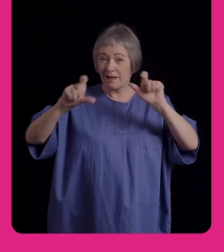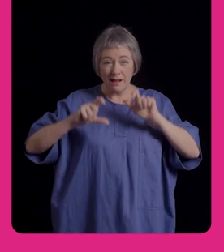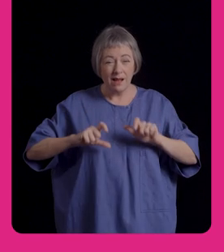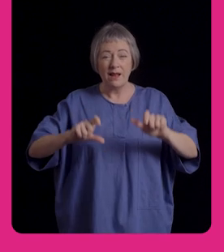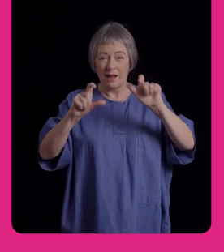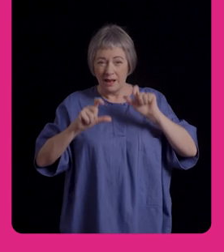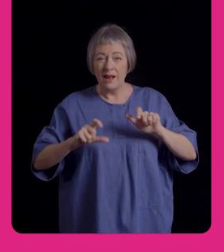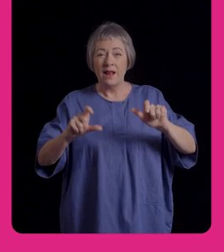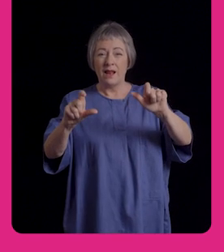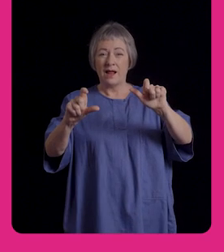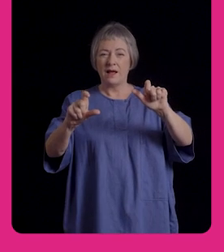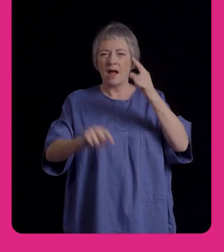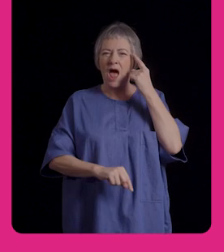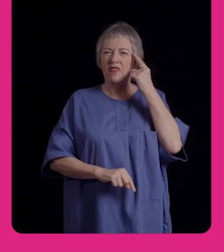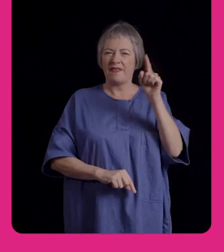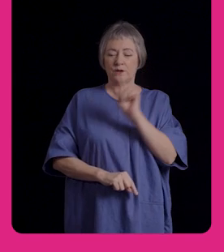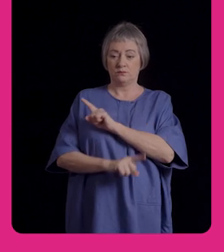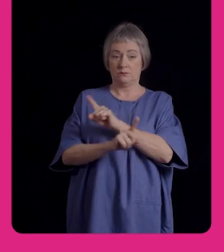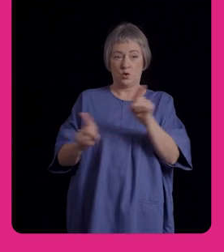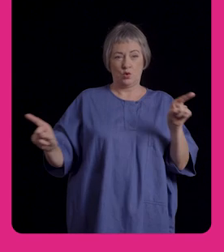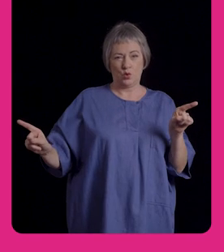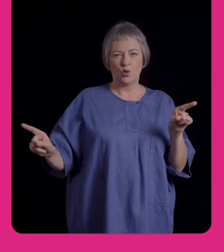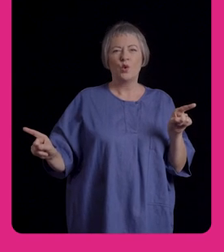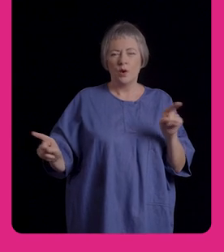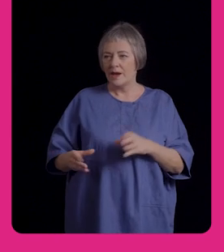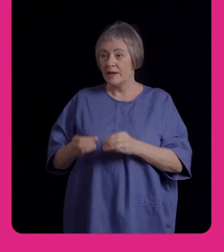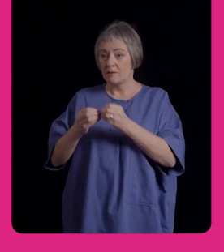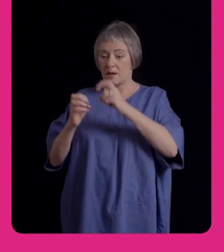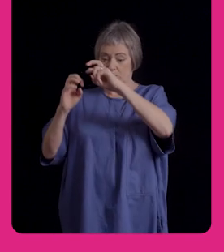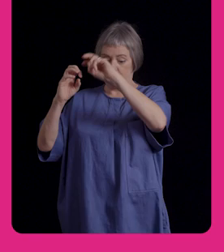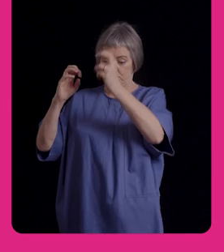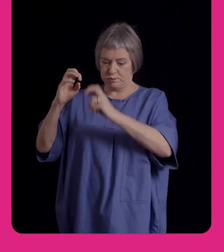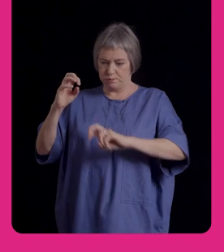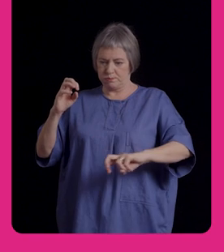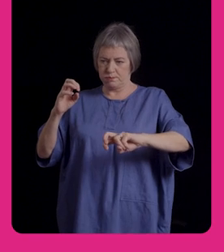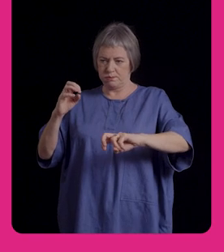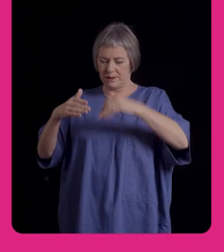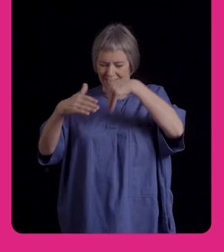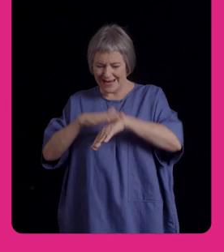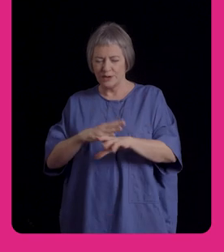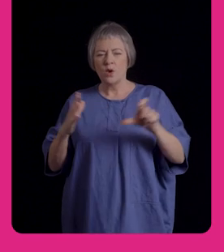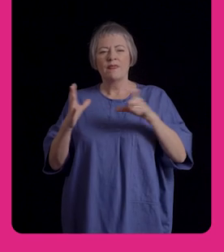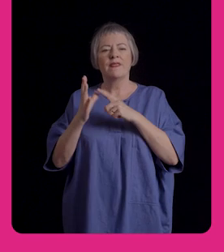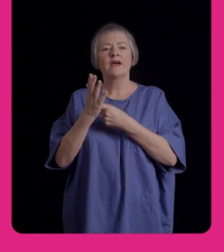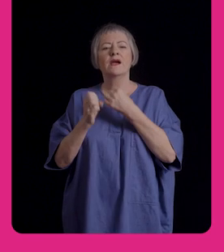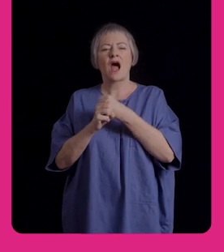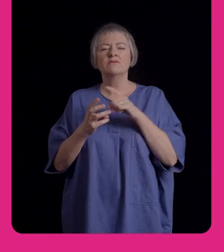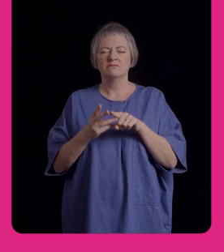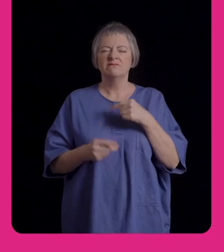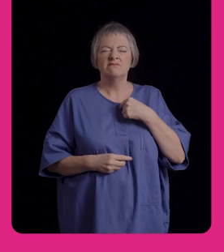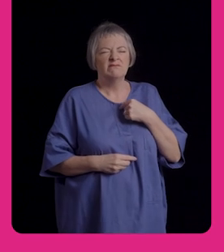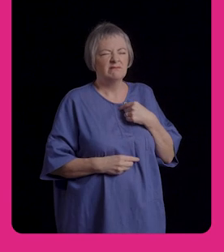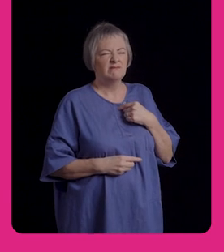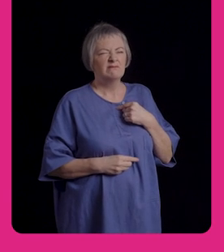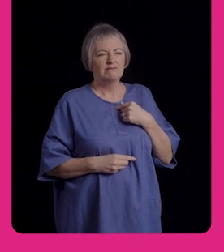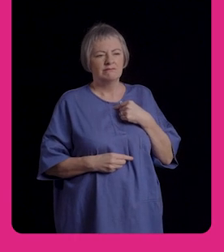on, I think that you guys can be making your way down into the cargo hold. I vote going down